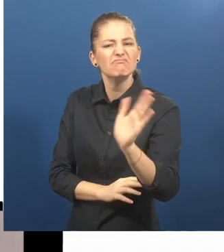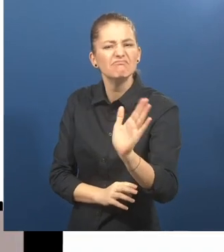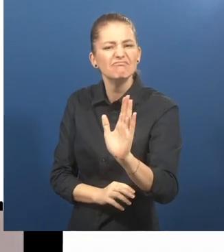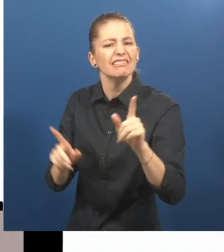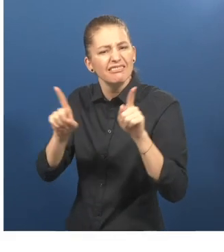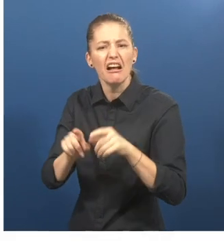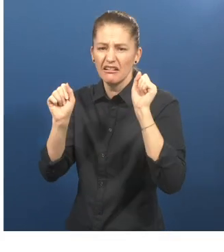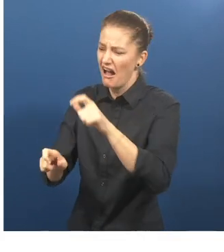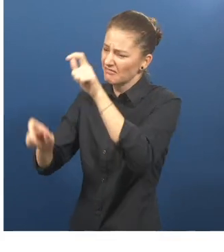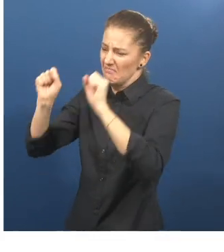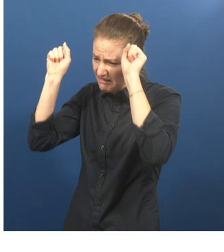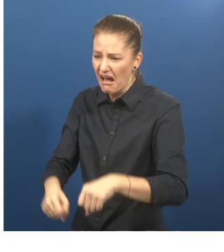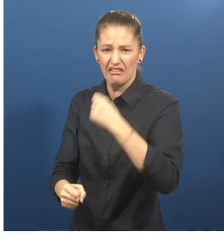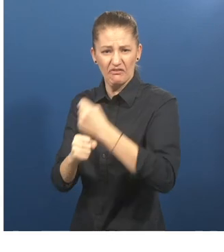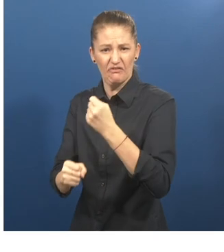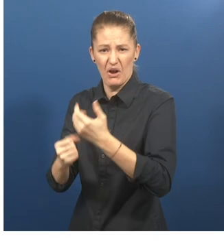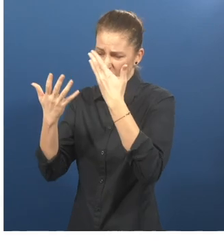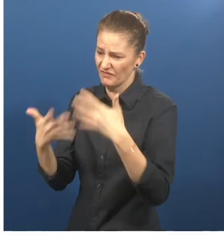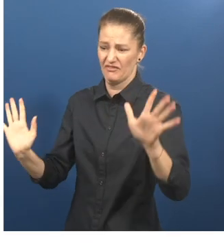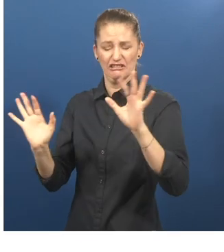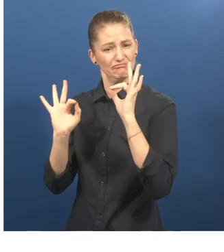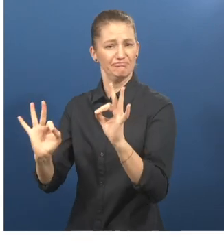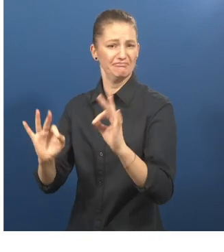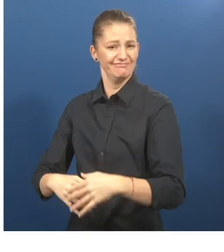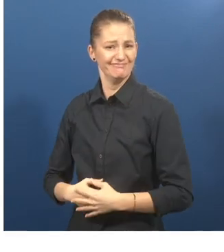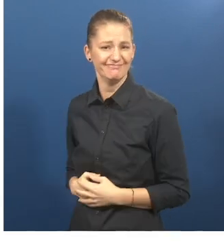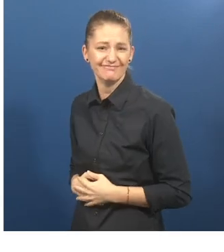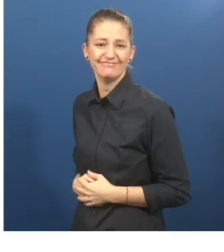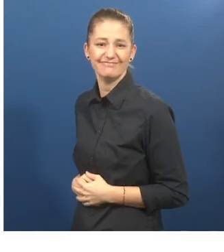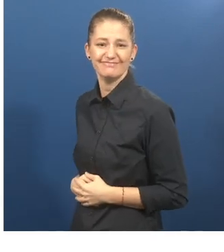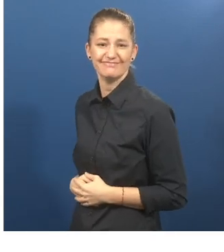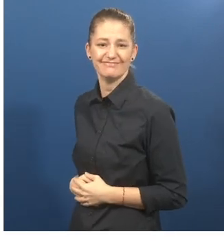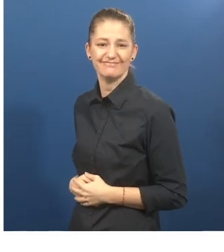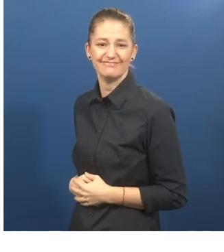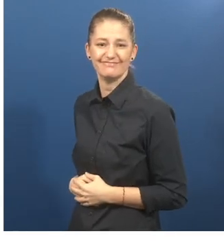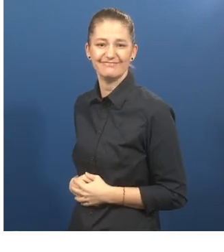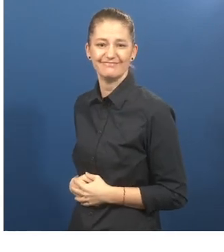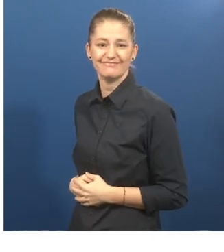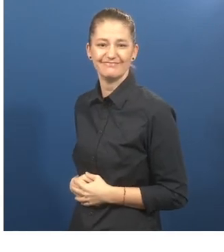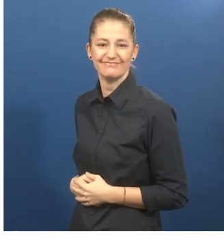decent work for all people. Zero Project. For a world without barriers.